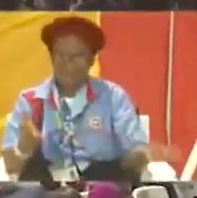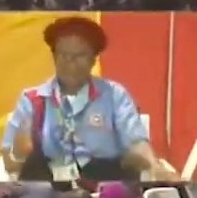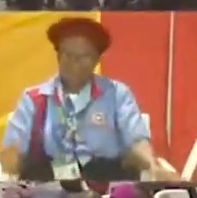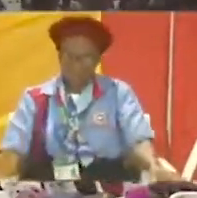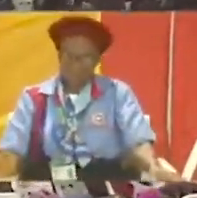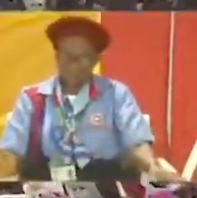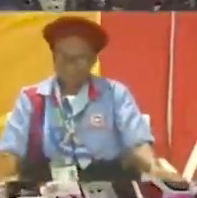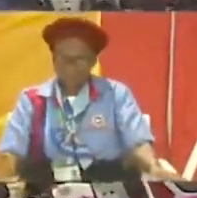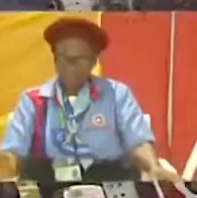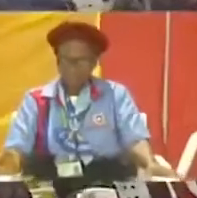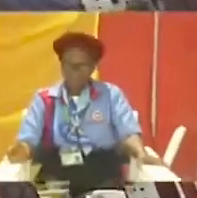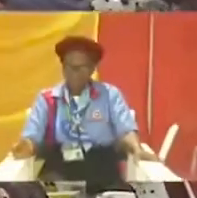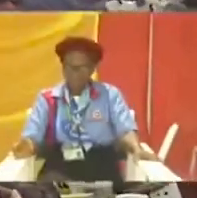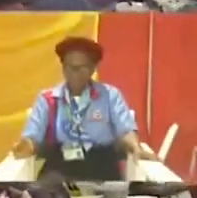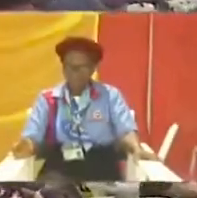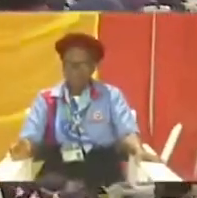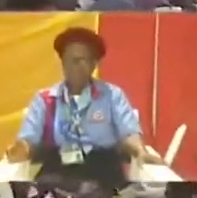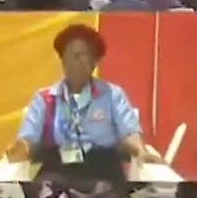serve,